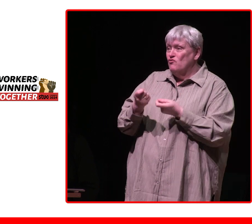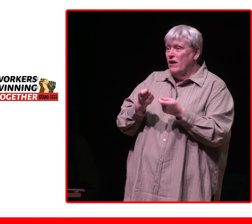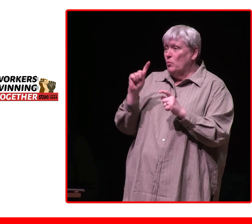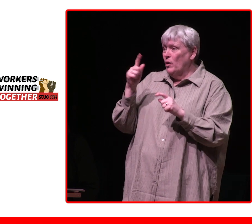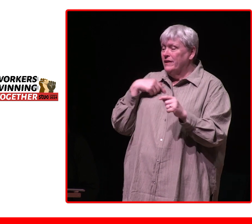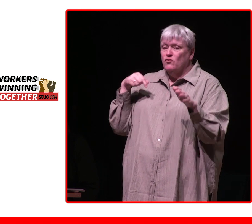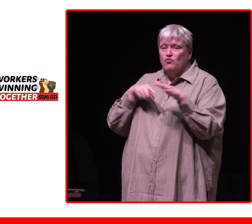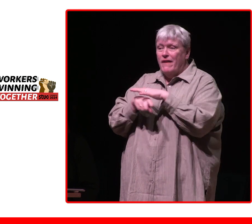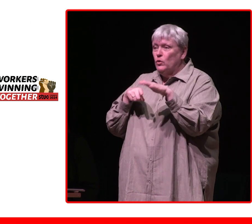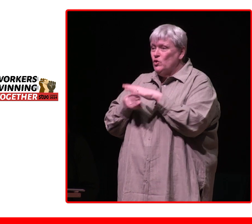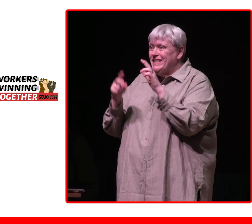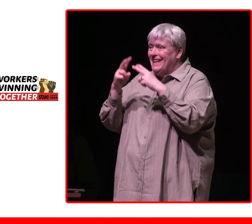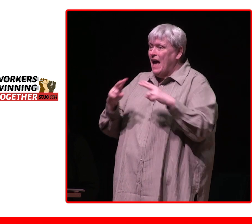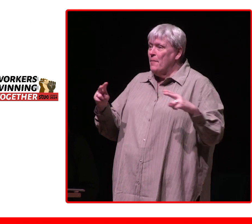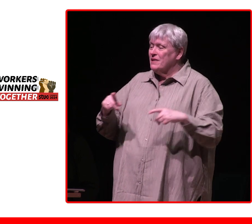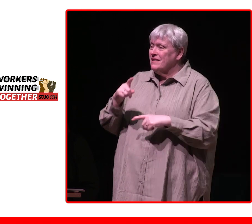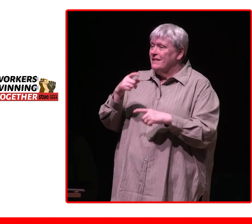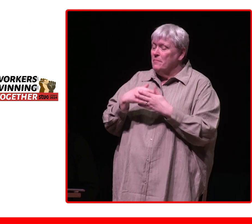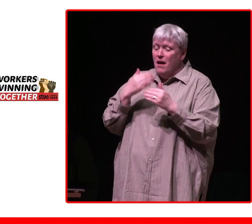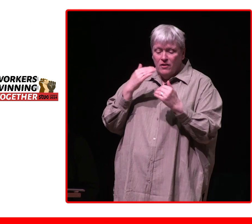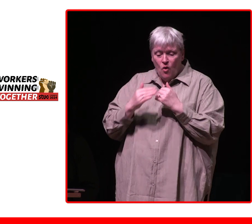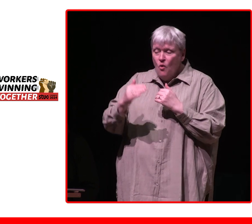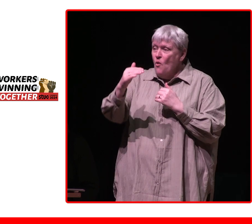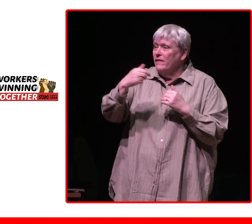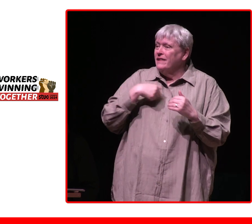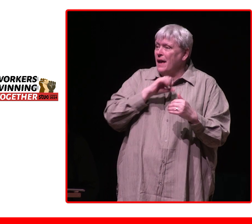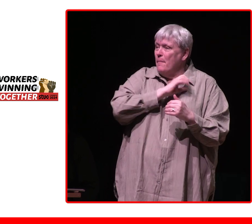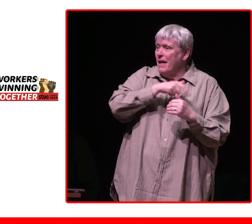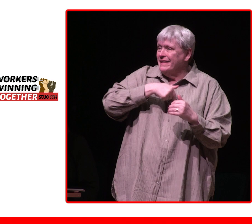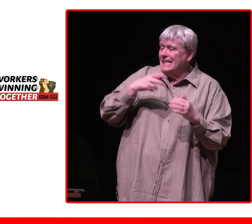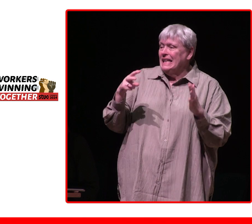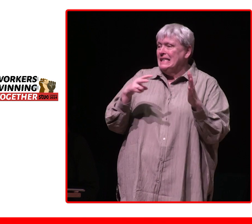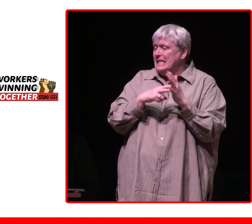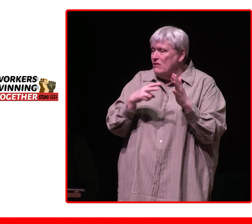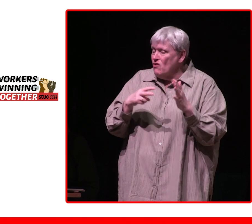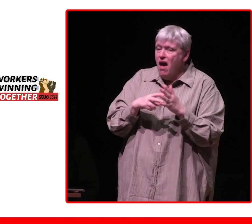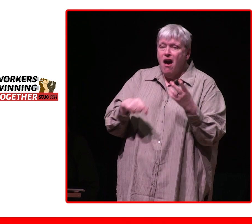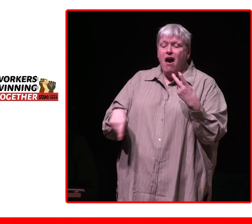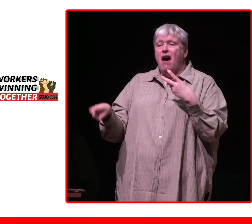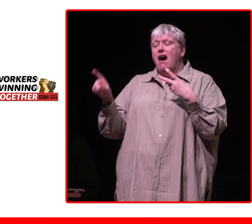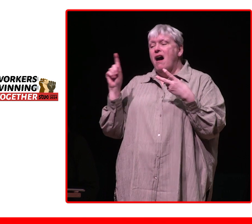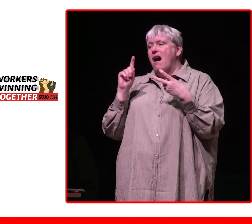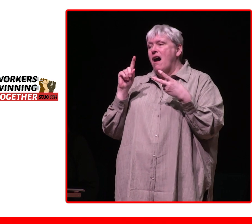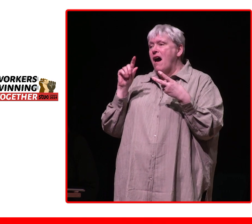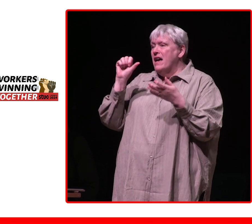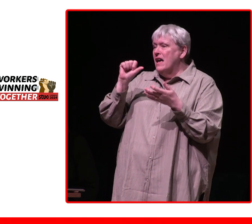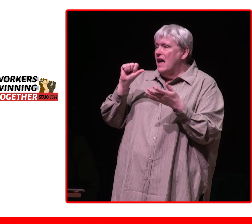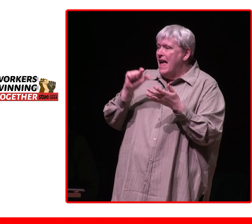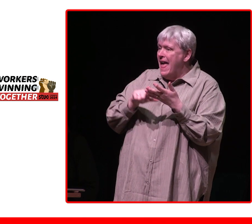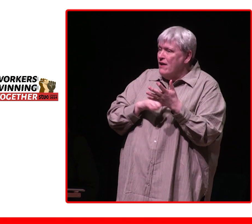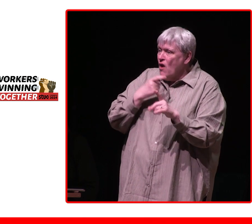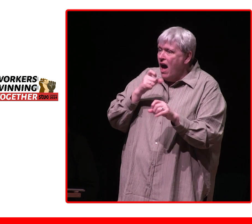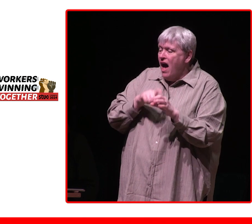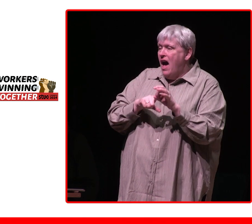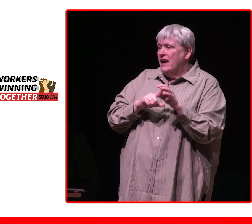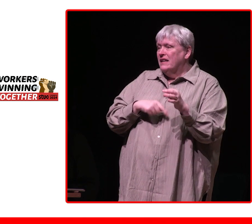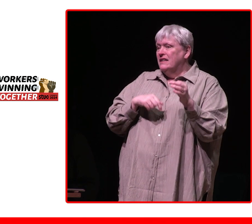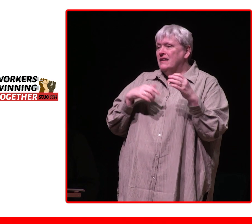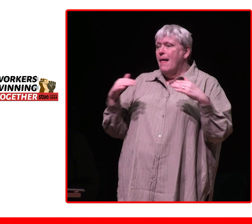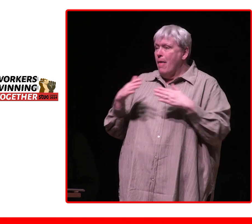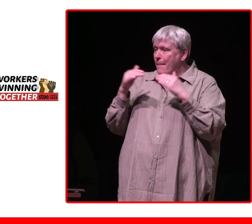only in Gaza, but in the rest of Palestine, in Syria, in Iraq, in other countries, in